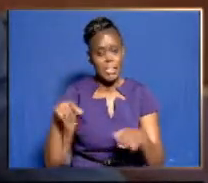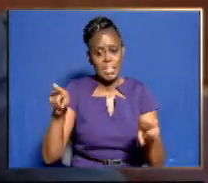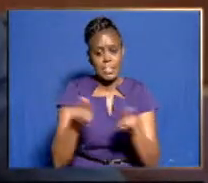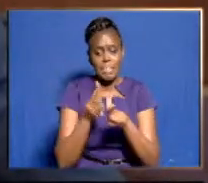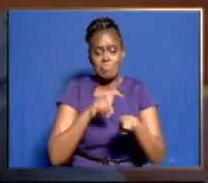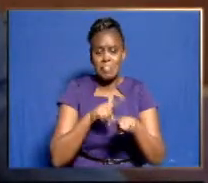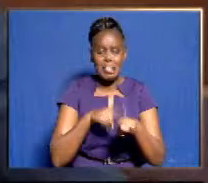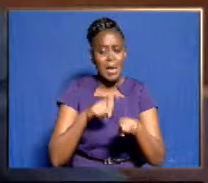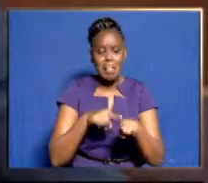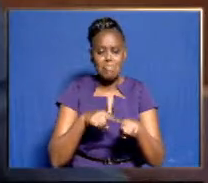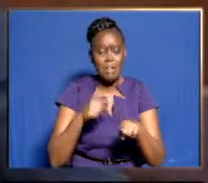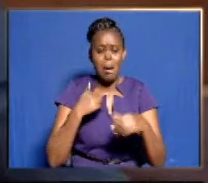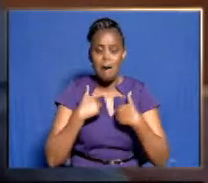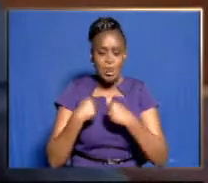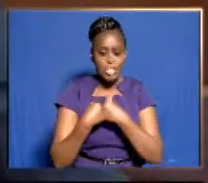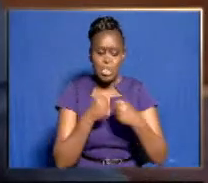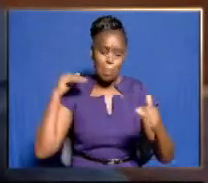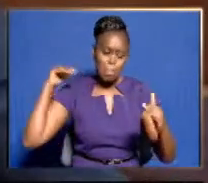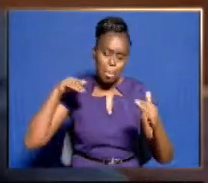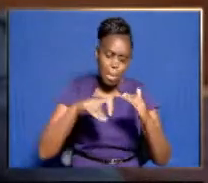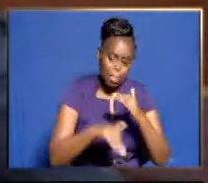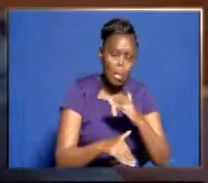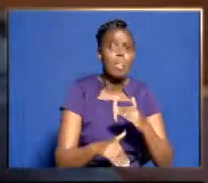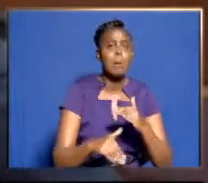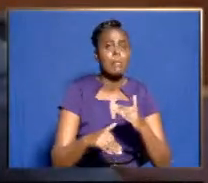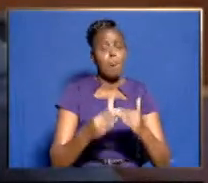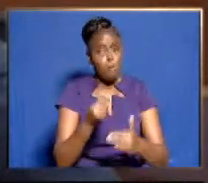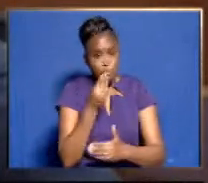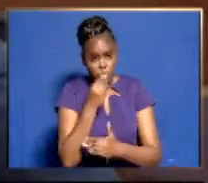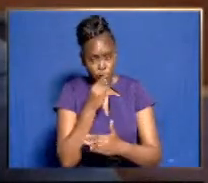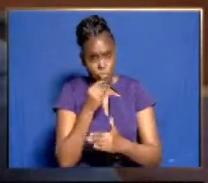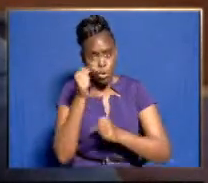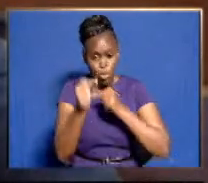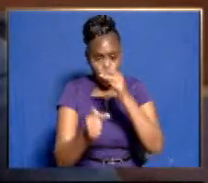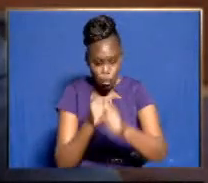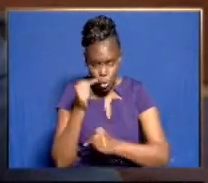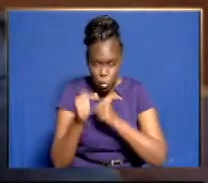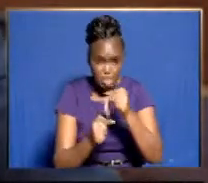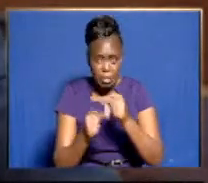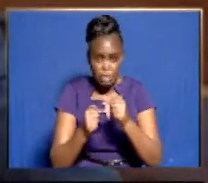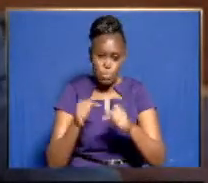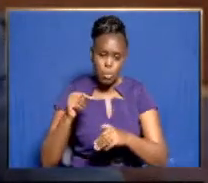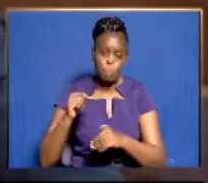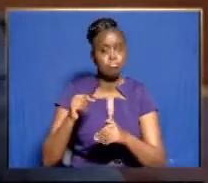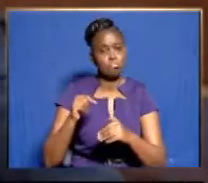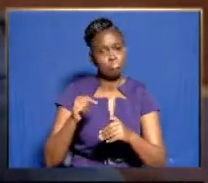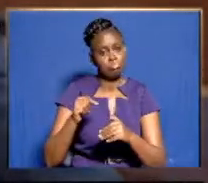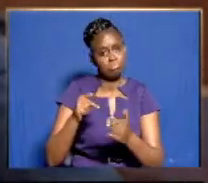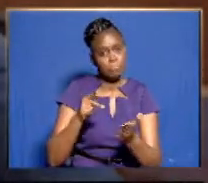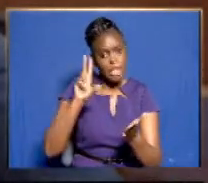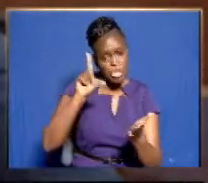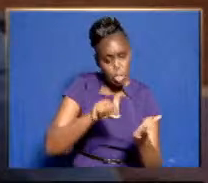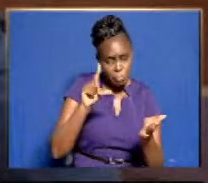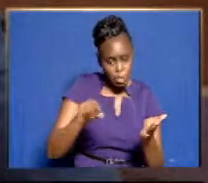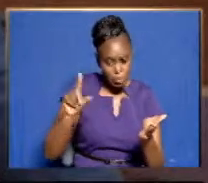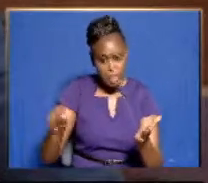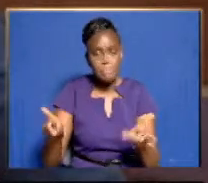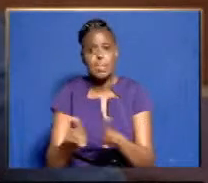food prices continue remaining very low, inflation might also be a risk because of the energy